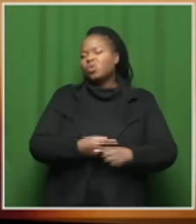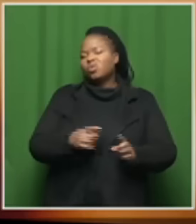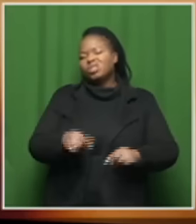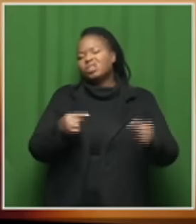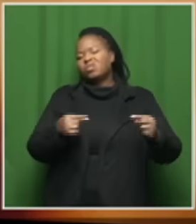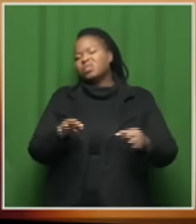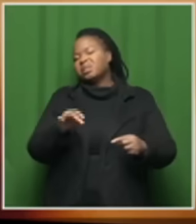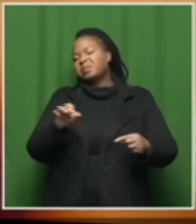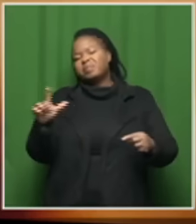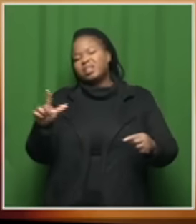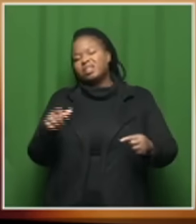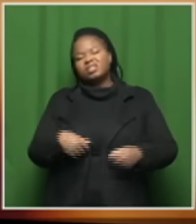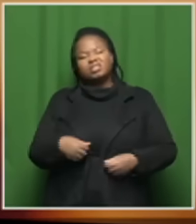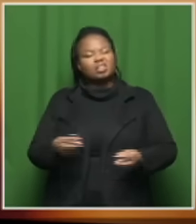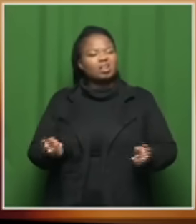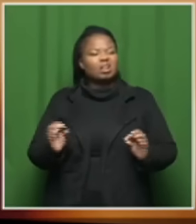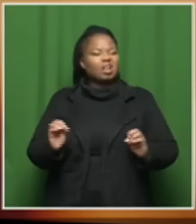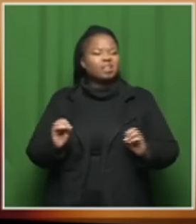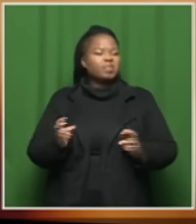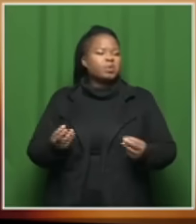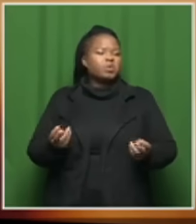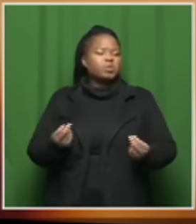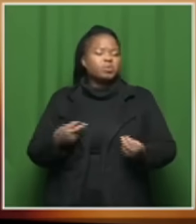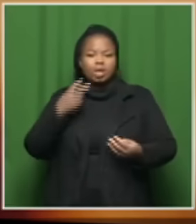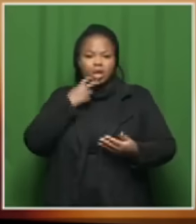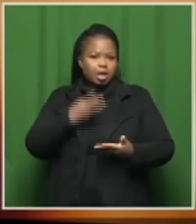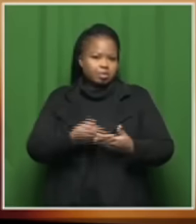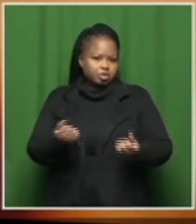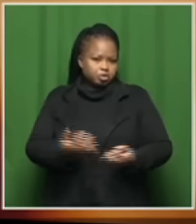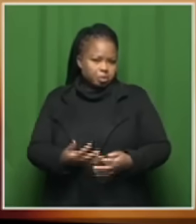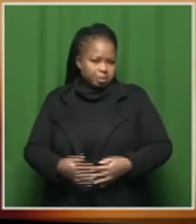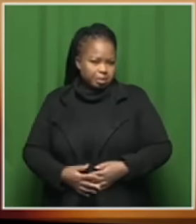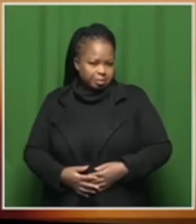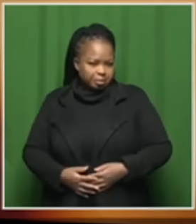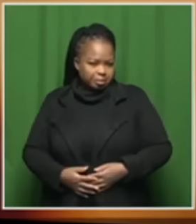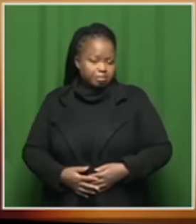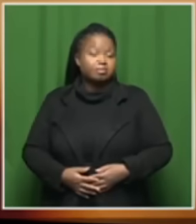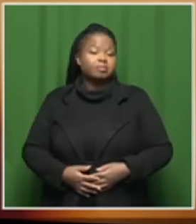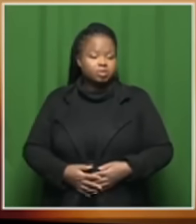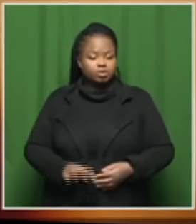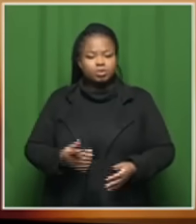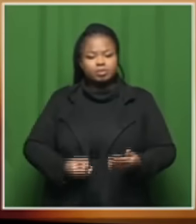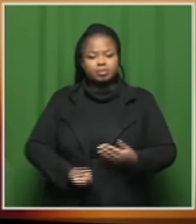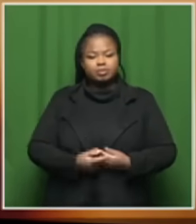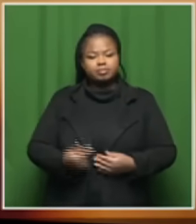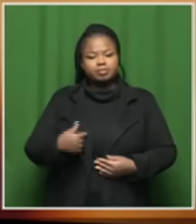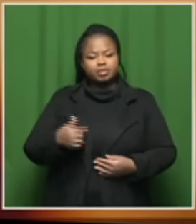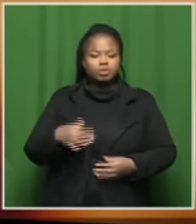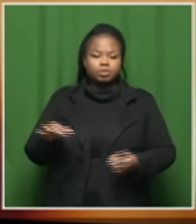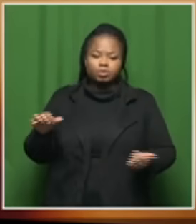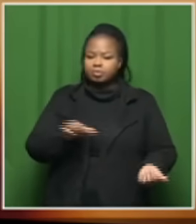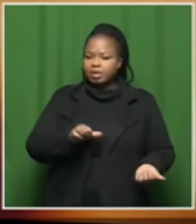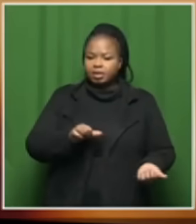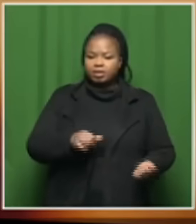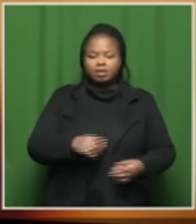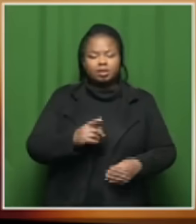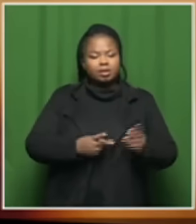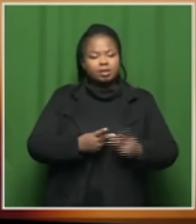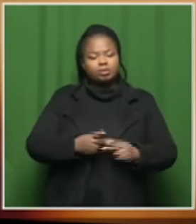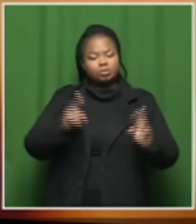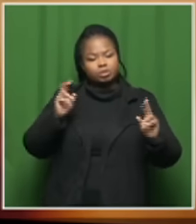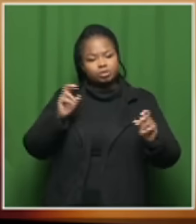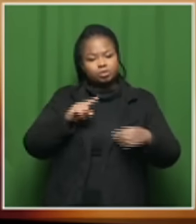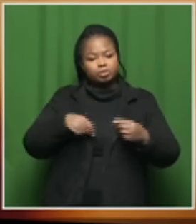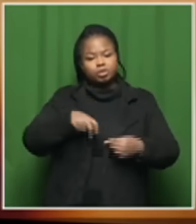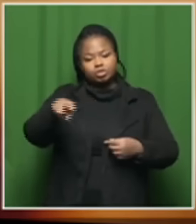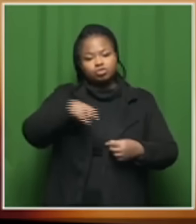bill, so it's nothing new, nothing to be alarmed about. Anyway, yeah, this is what happens. But listen, I want to get back to the ban, because the reality